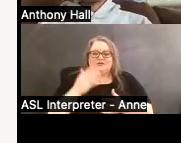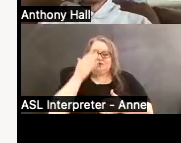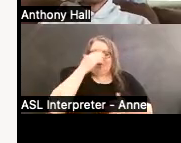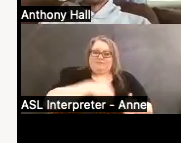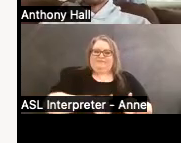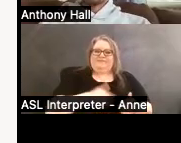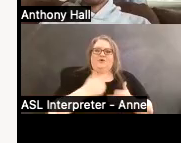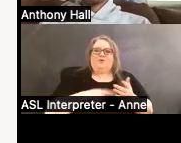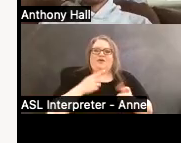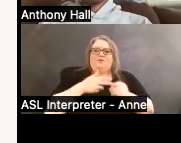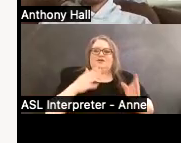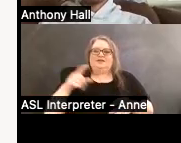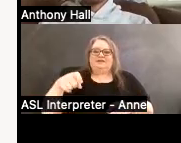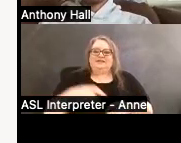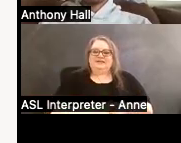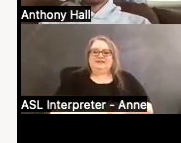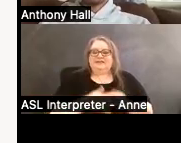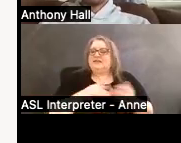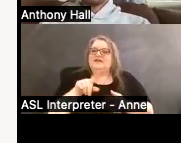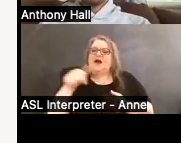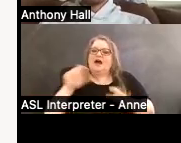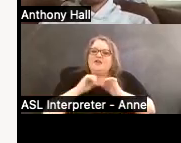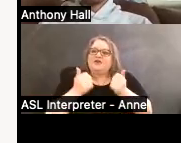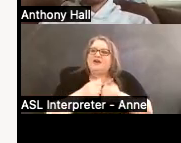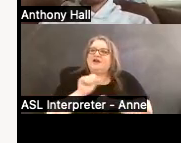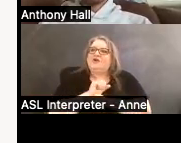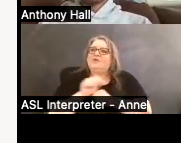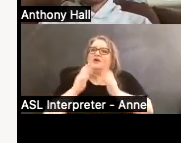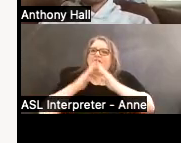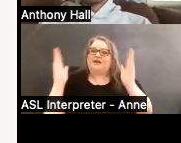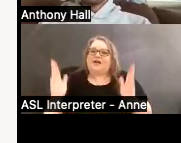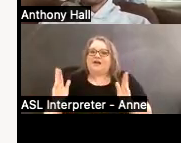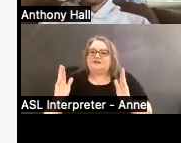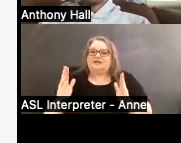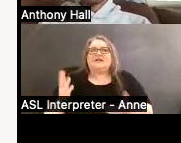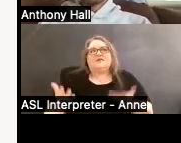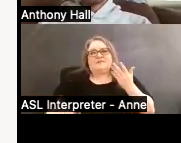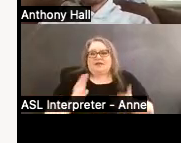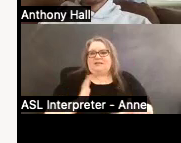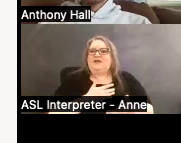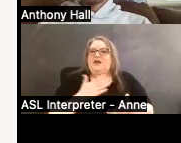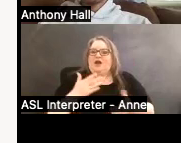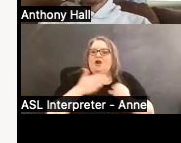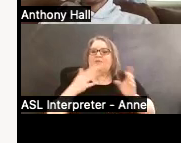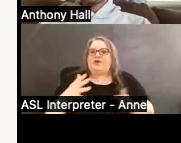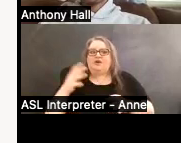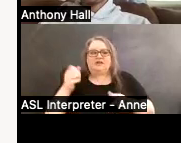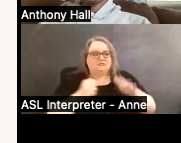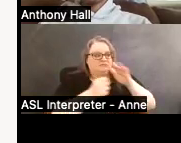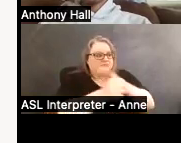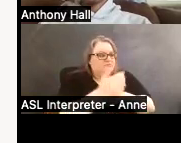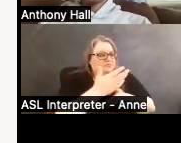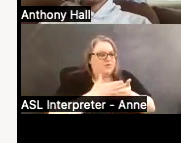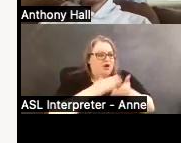agencies working on housing, they may put our participants in a section of the city that's not safe